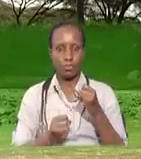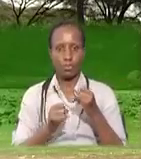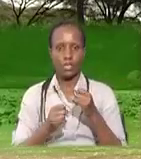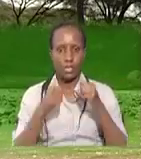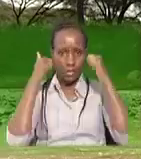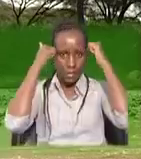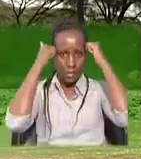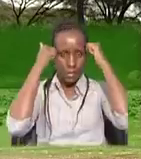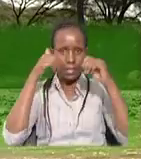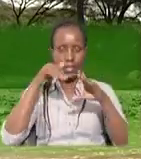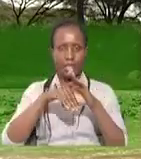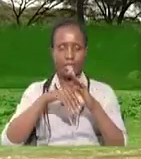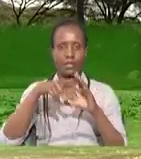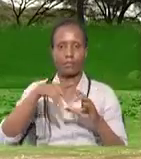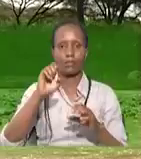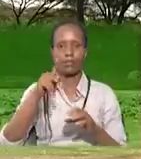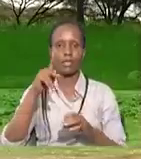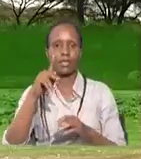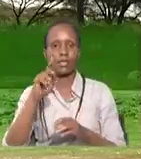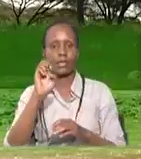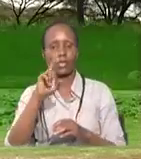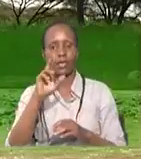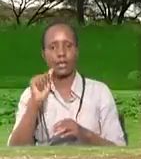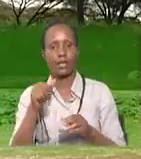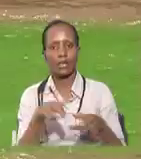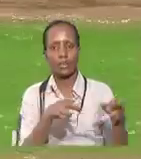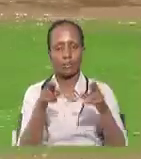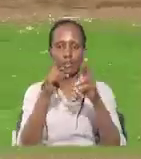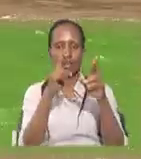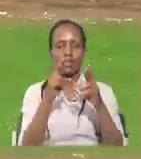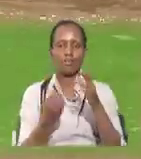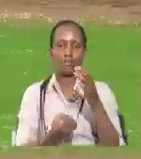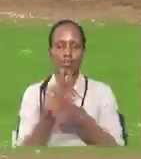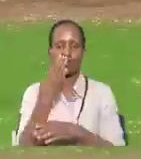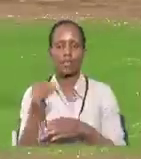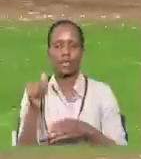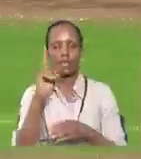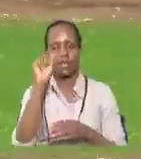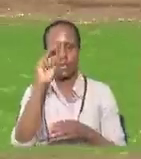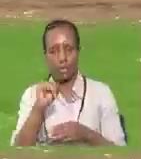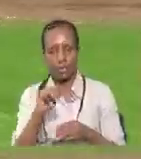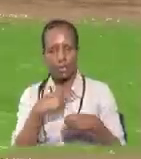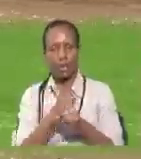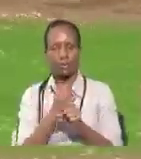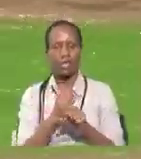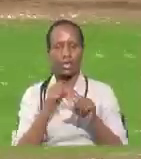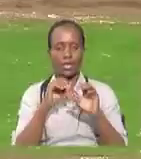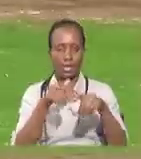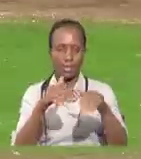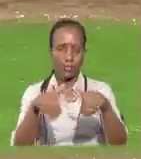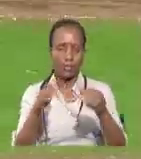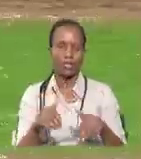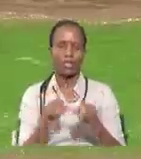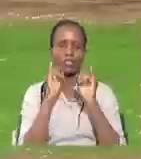in Pekera to stabilize water flow in Pekera River by constructing a dam at Radat and modernizing the irrigation